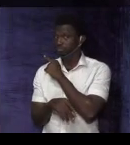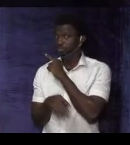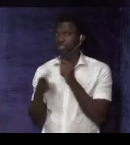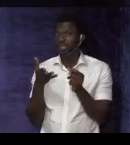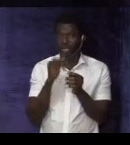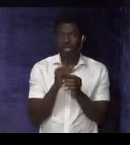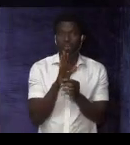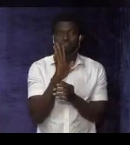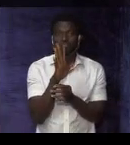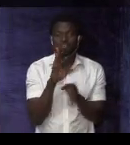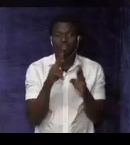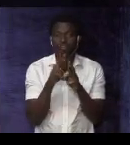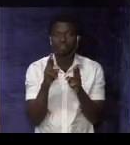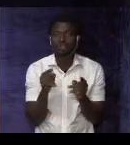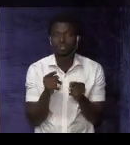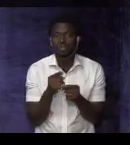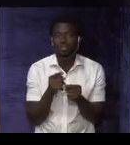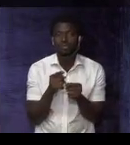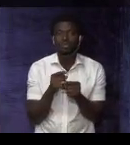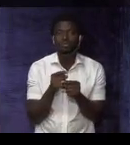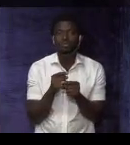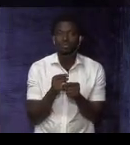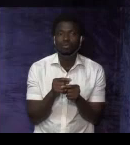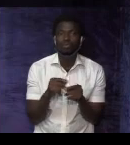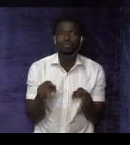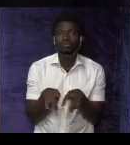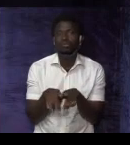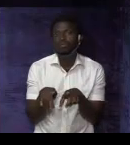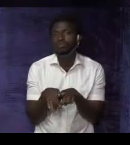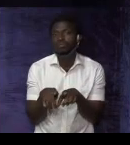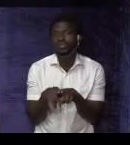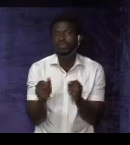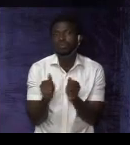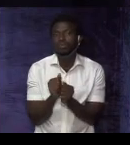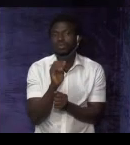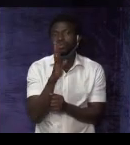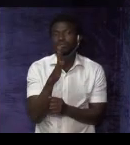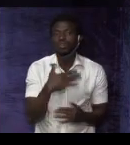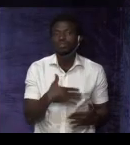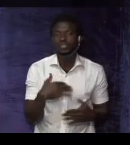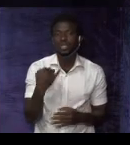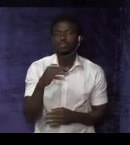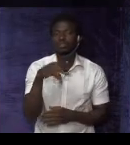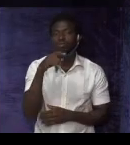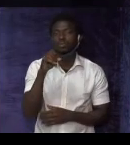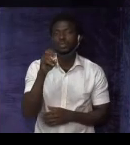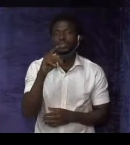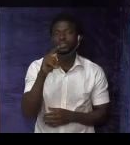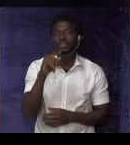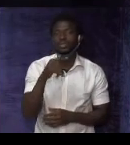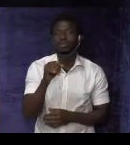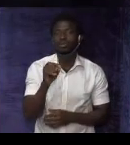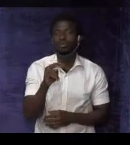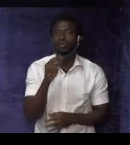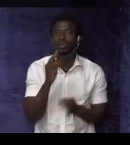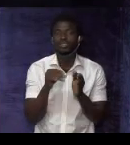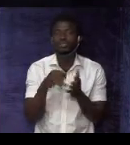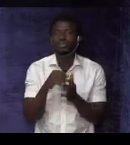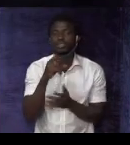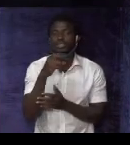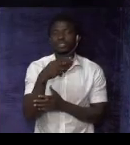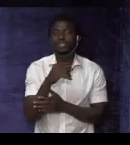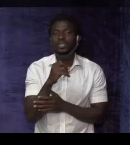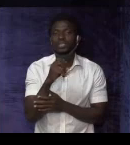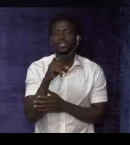one rectangle, one rectangle. There are 5 rectangles corresponding to the 5 sides of the pentagon. So if it's an hexagon that has 6